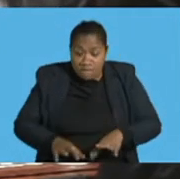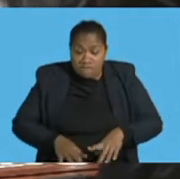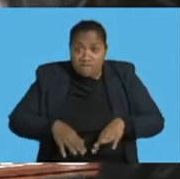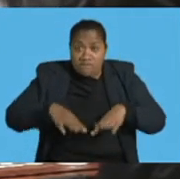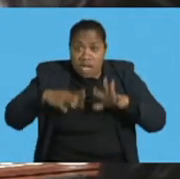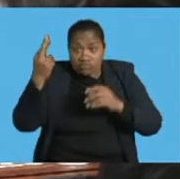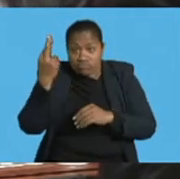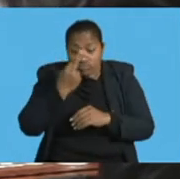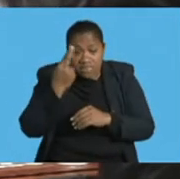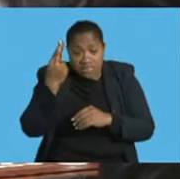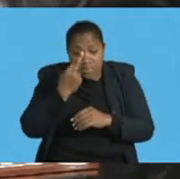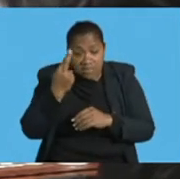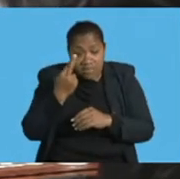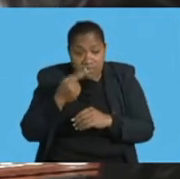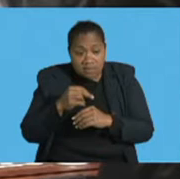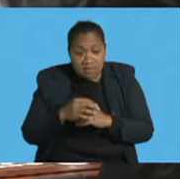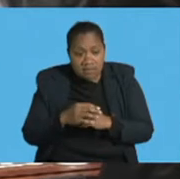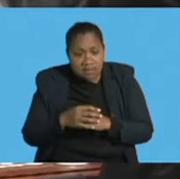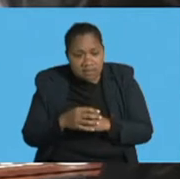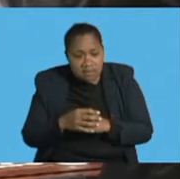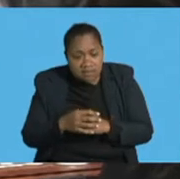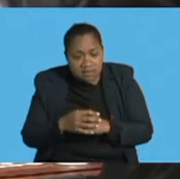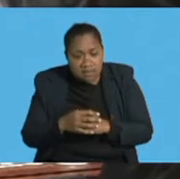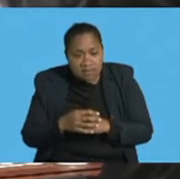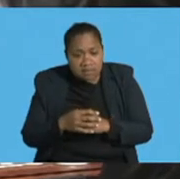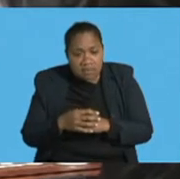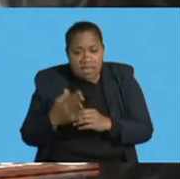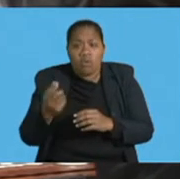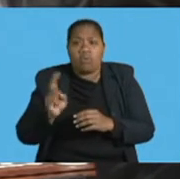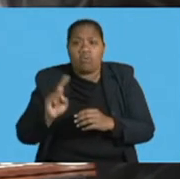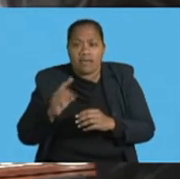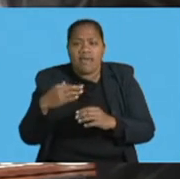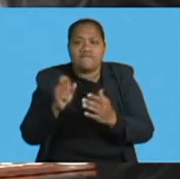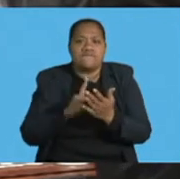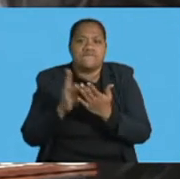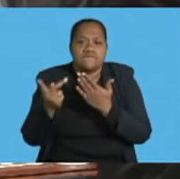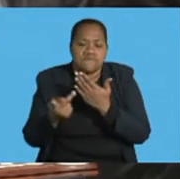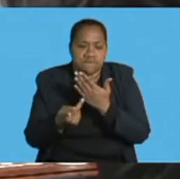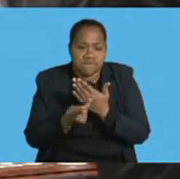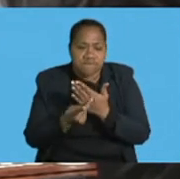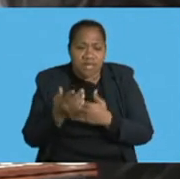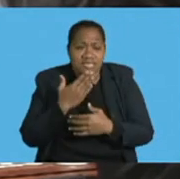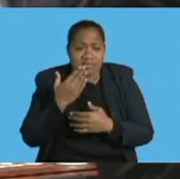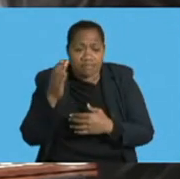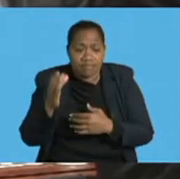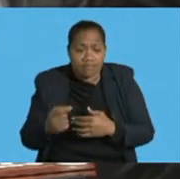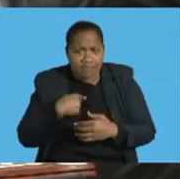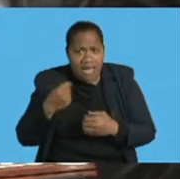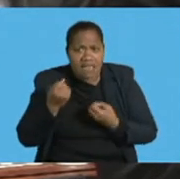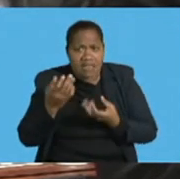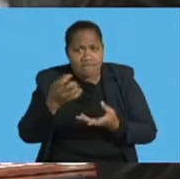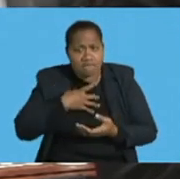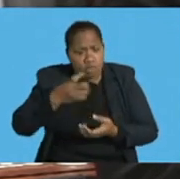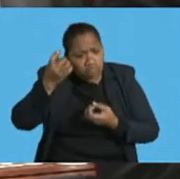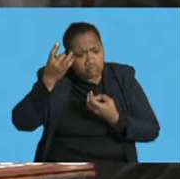elevated to the strategic projects delivered under the Drainage and Protection Program. Mr. Speaker said, I will be giving more details about